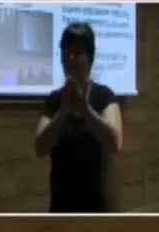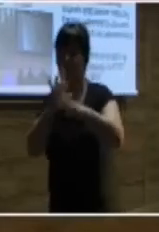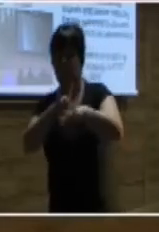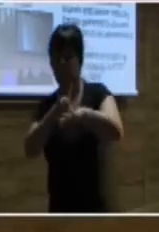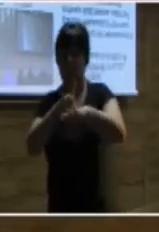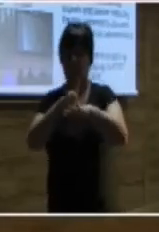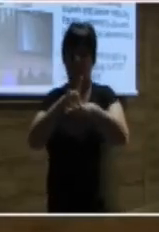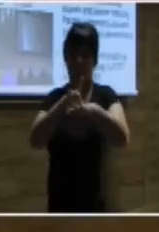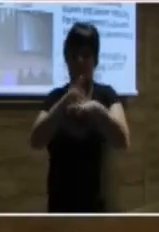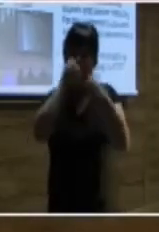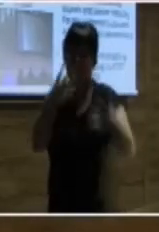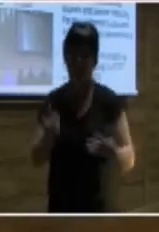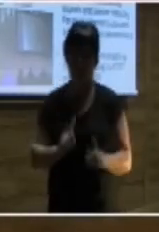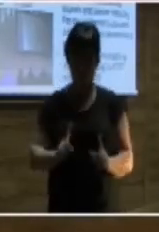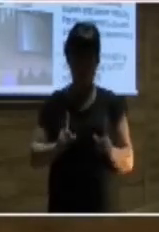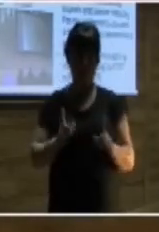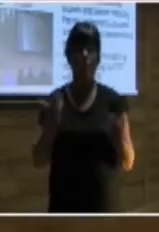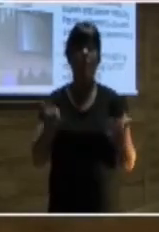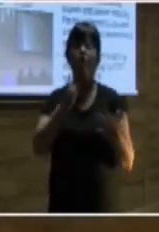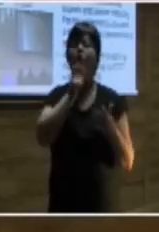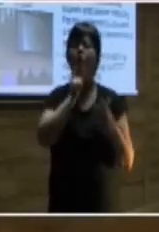In 2013,